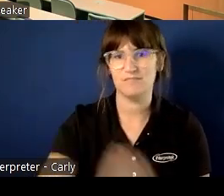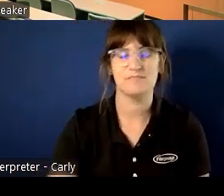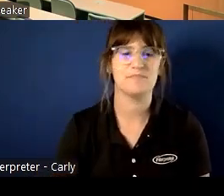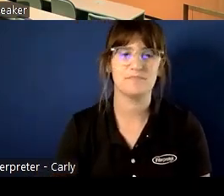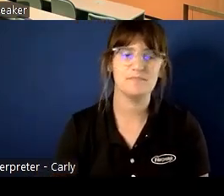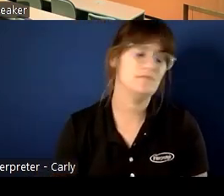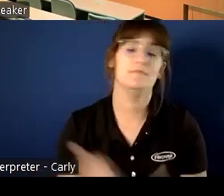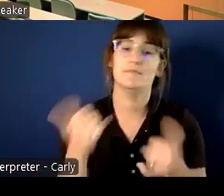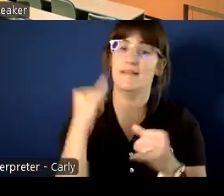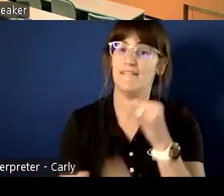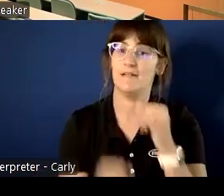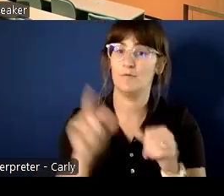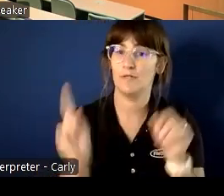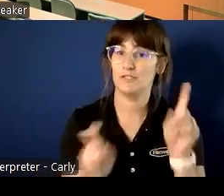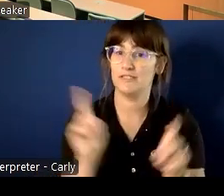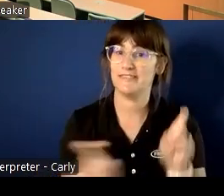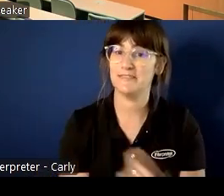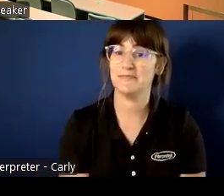any final questions?